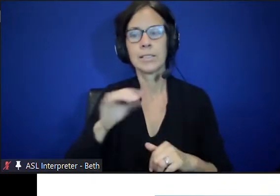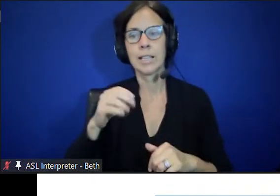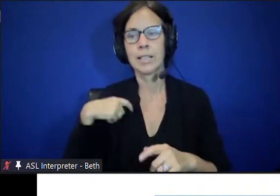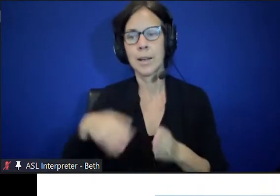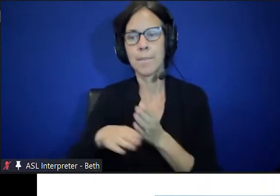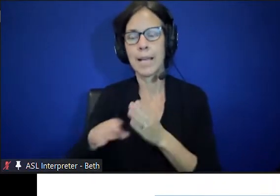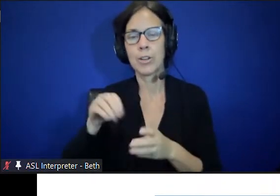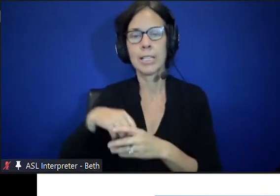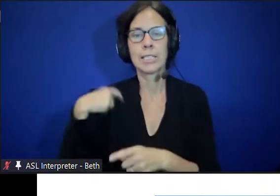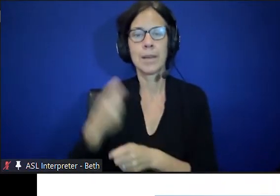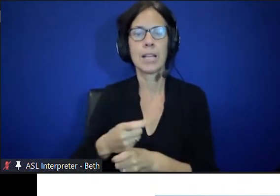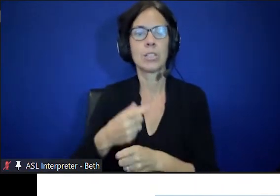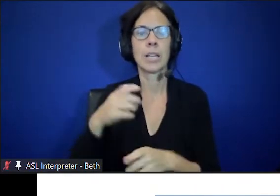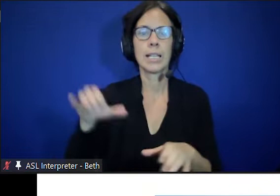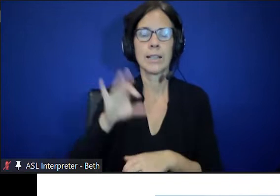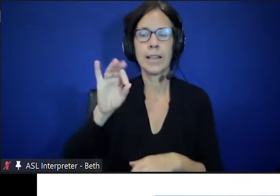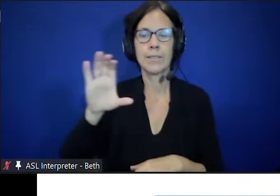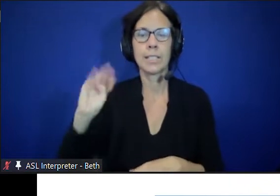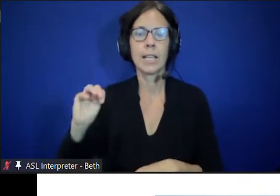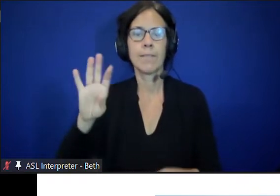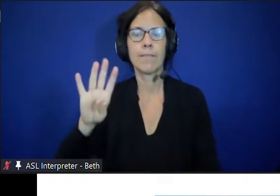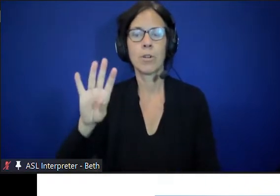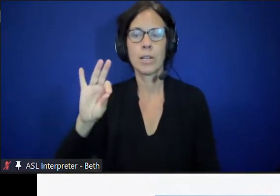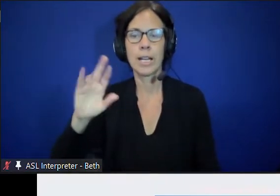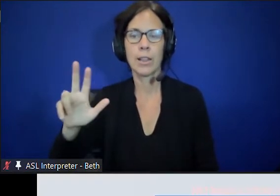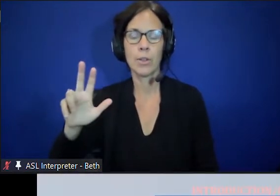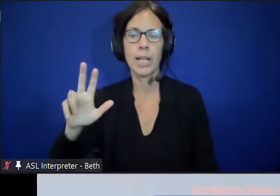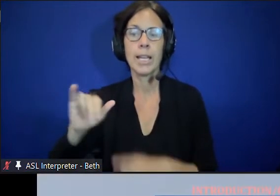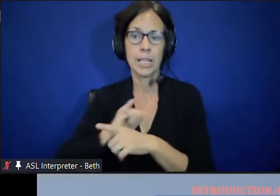do the FCM 493 internship this semester with Dr. Bashford.